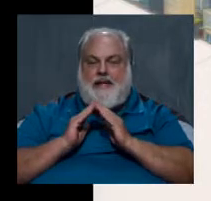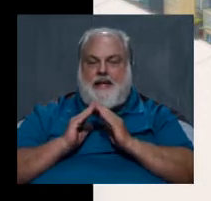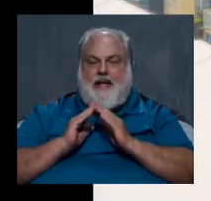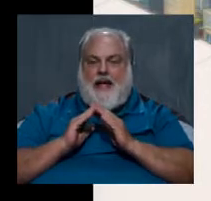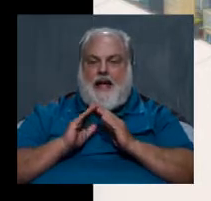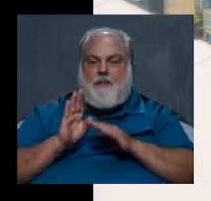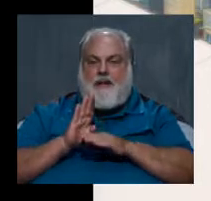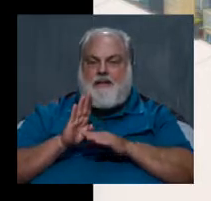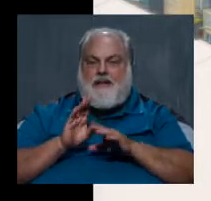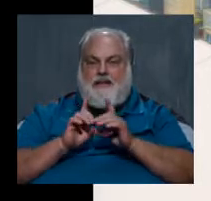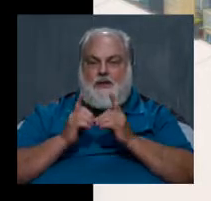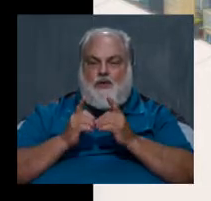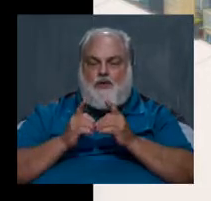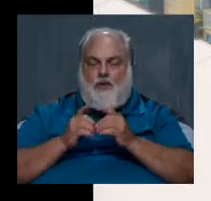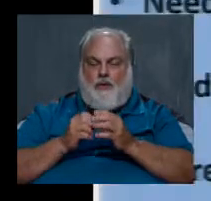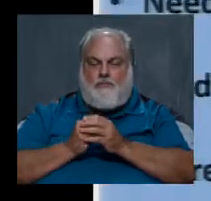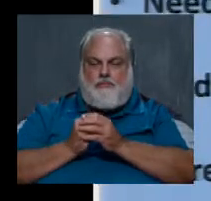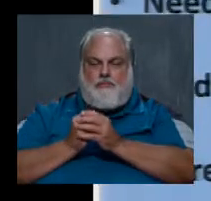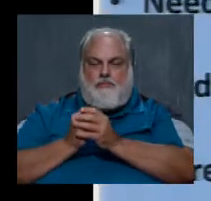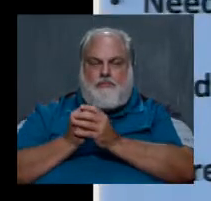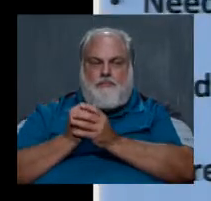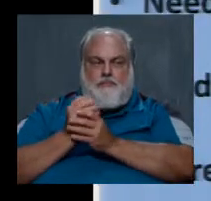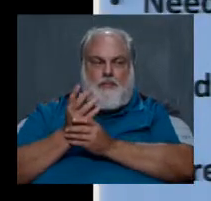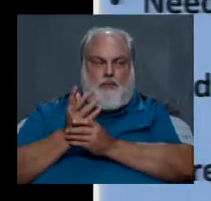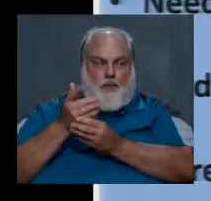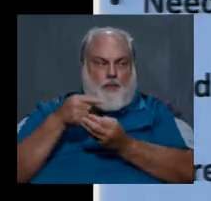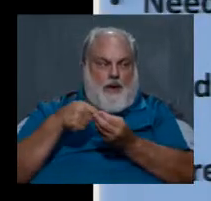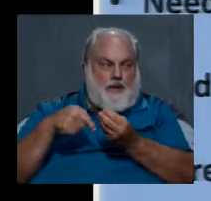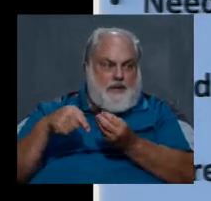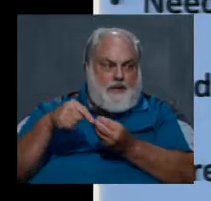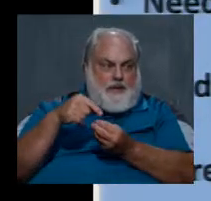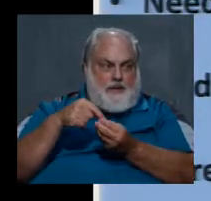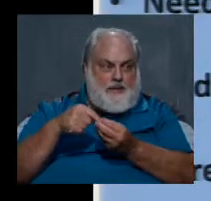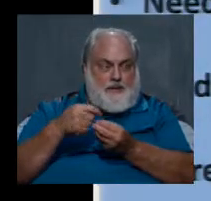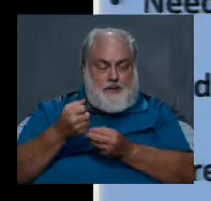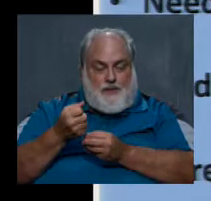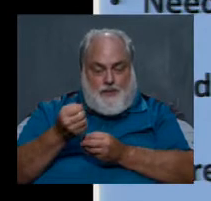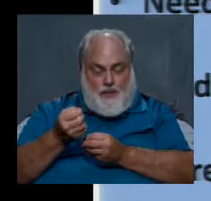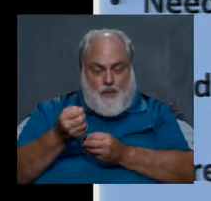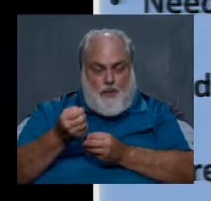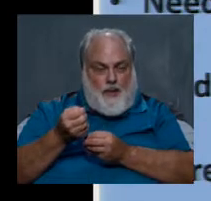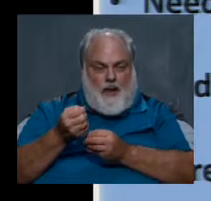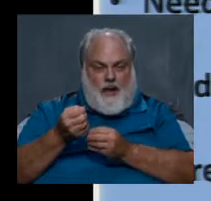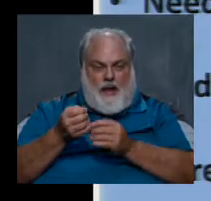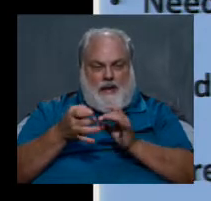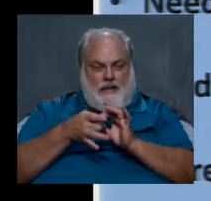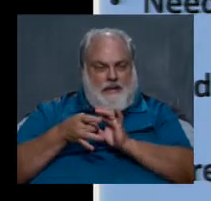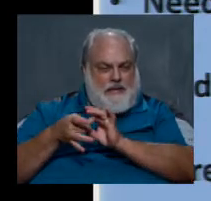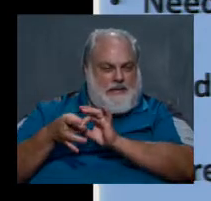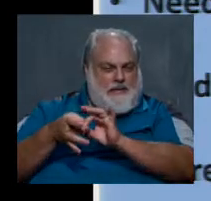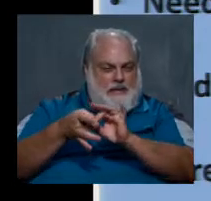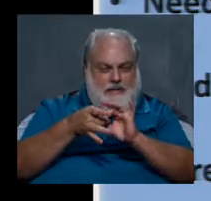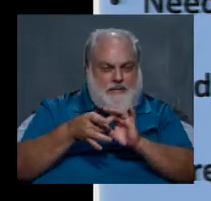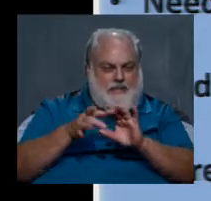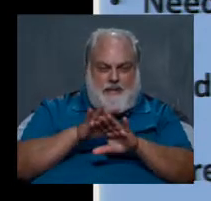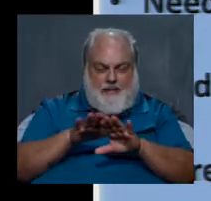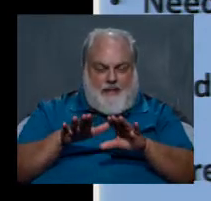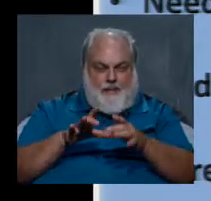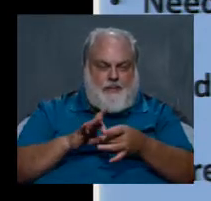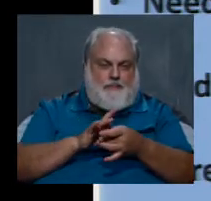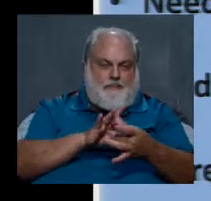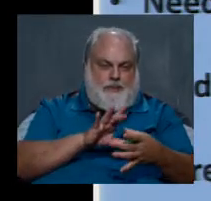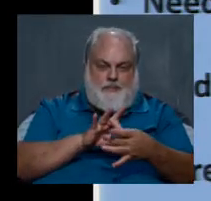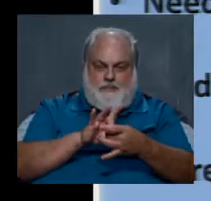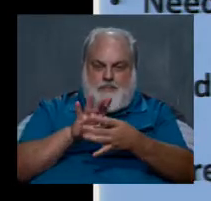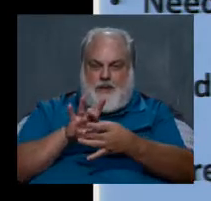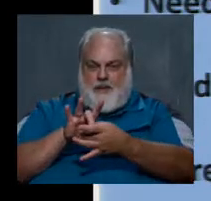business districts are building around them. Next slide. So we have a disconnect, and I really, at some point, it's not going to happen